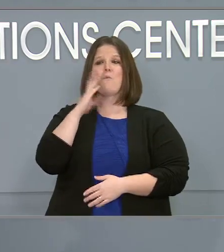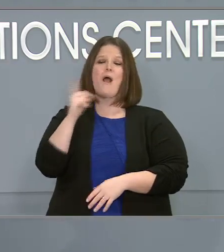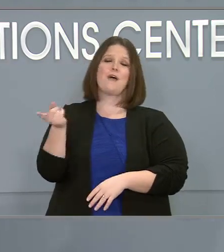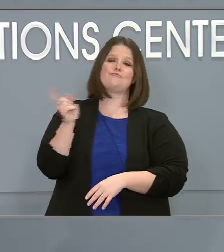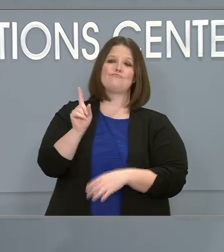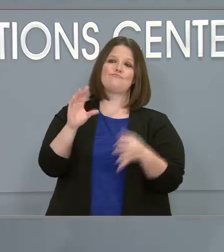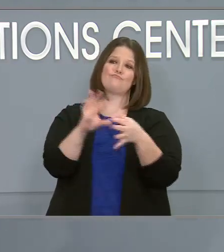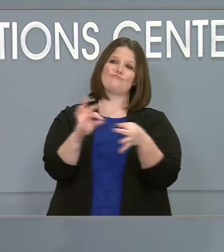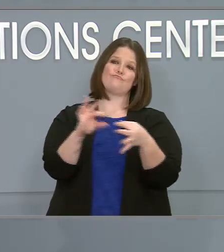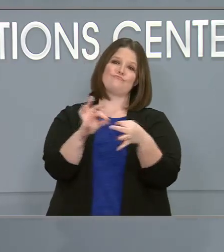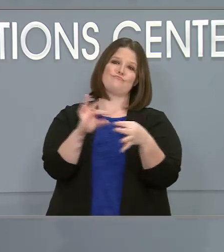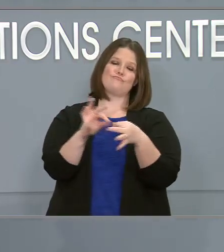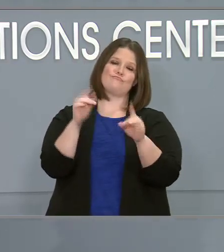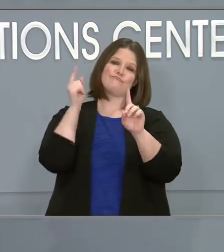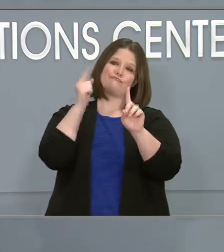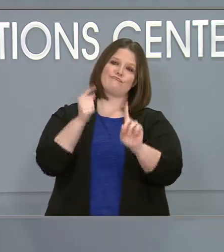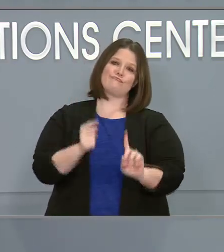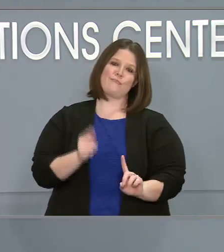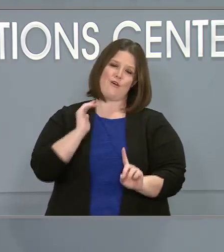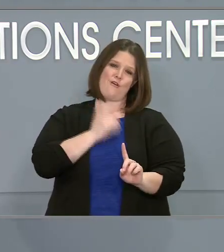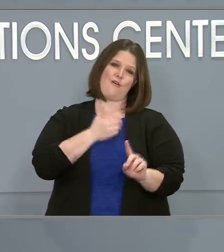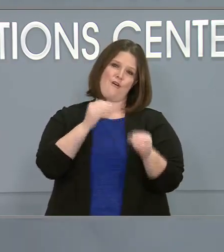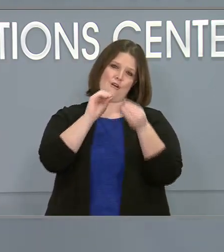COVID metrics. Dr. Cohen.